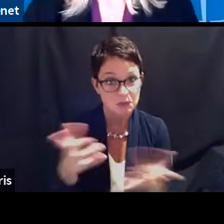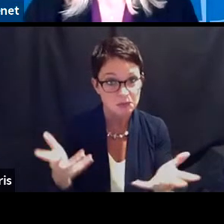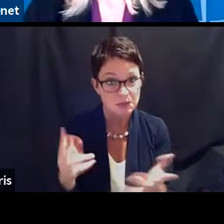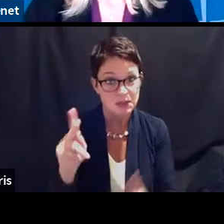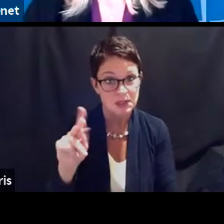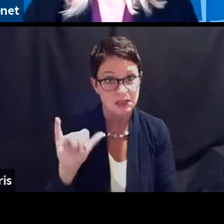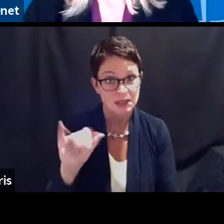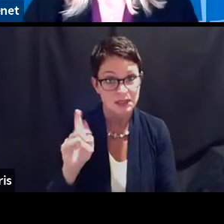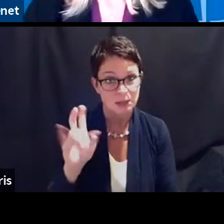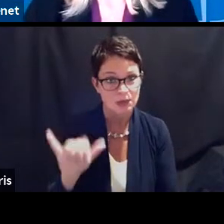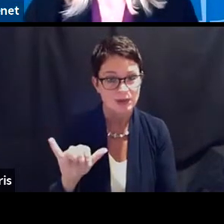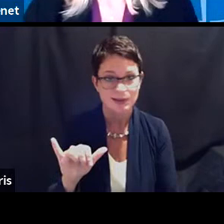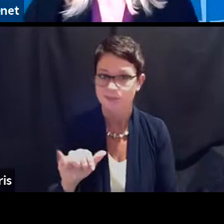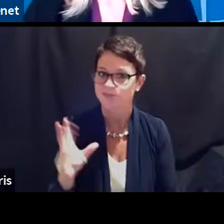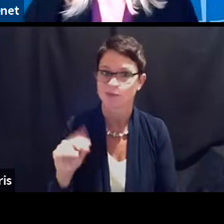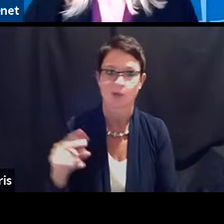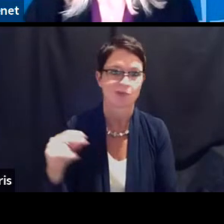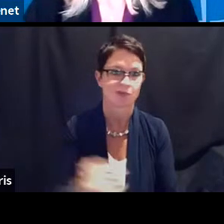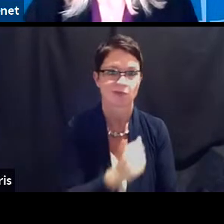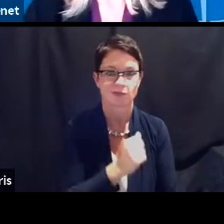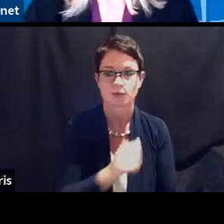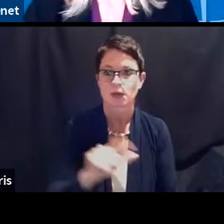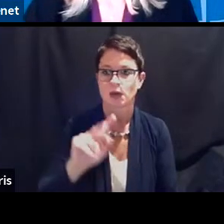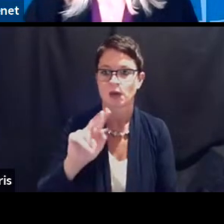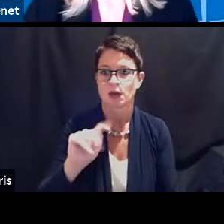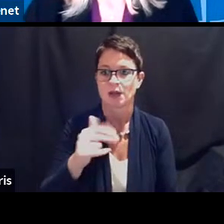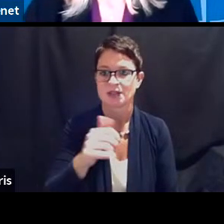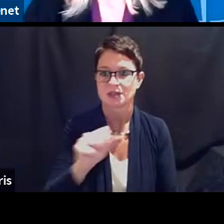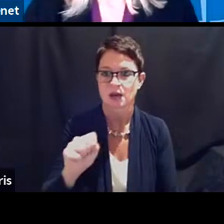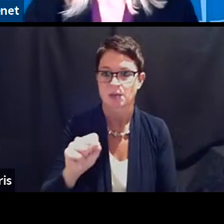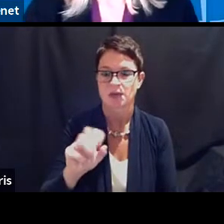I'm striking out. How about Thomas Milton?